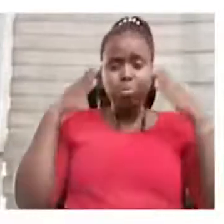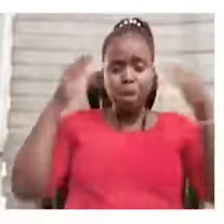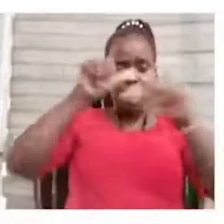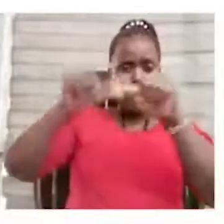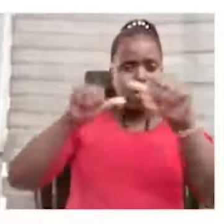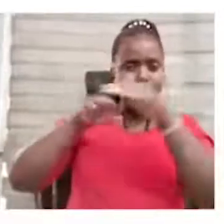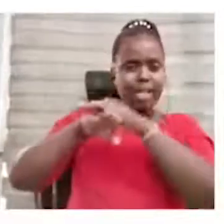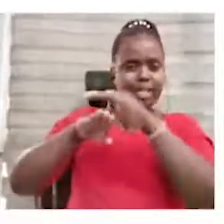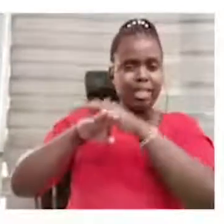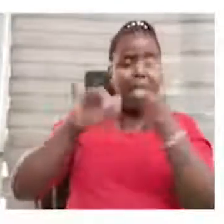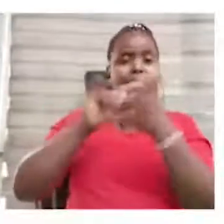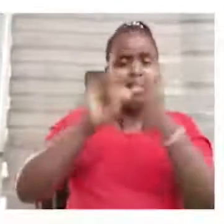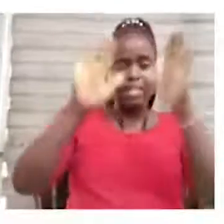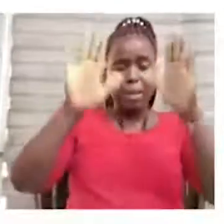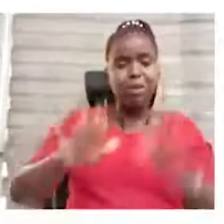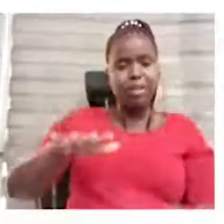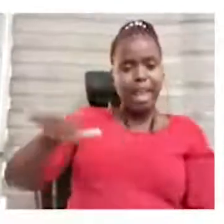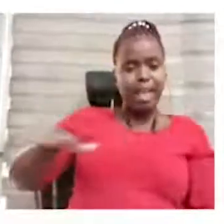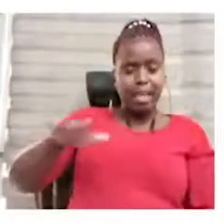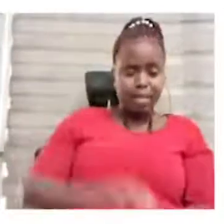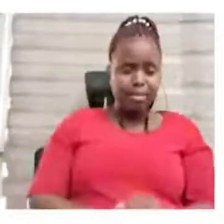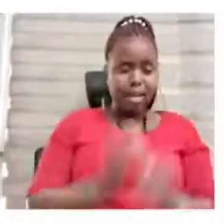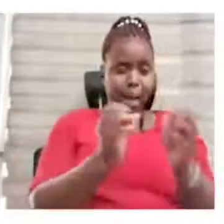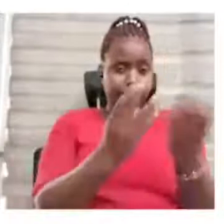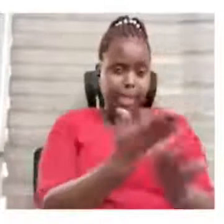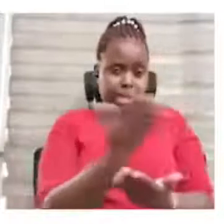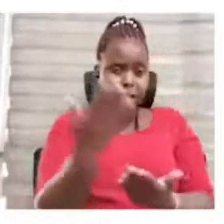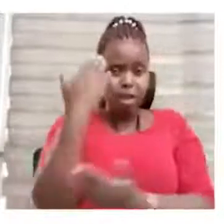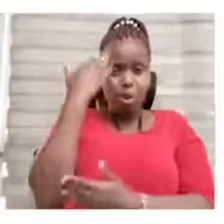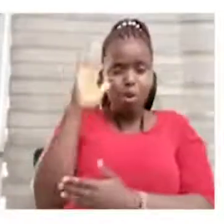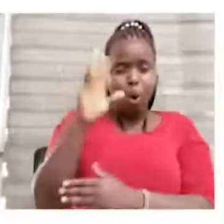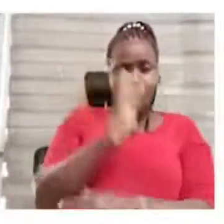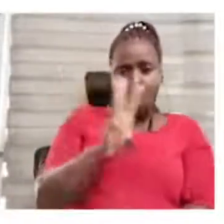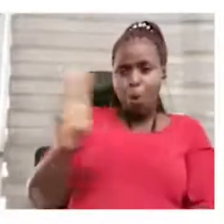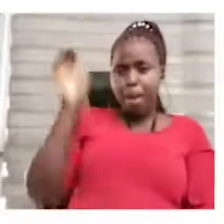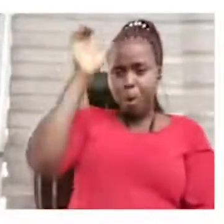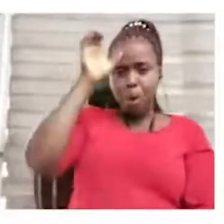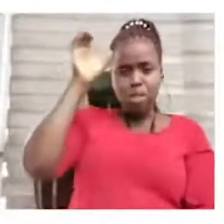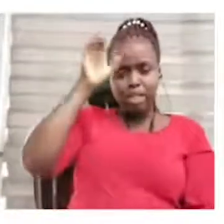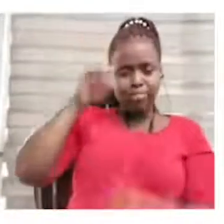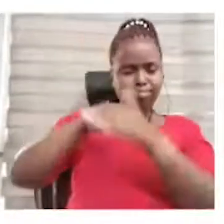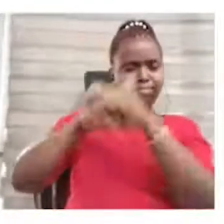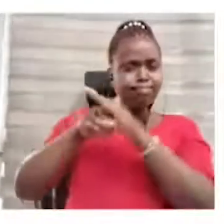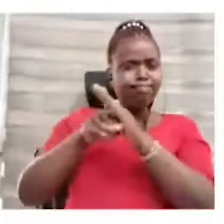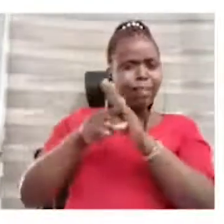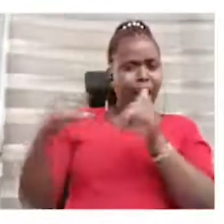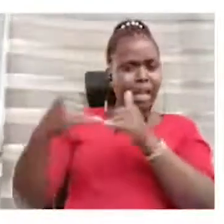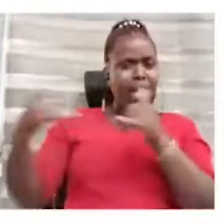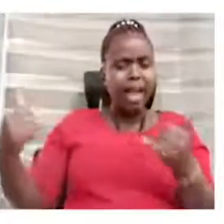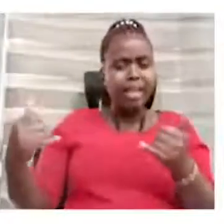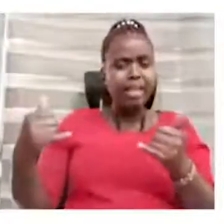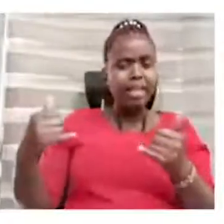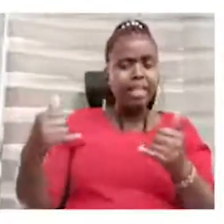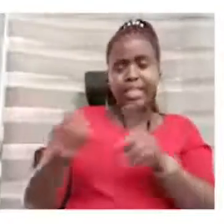main areas. And many of you may know the Web Content Accessibility Guidelines, WCAG, was mentioned yesterday